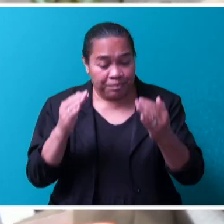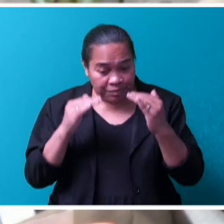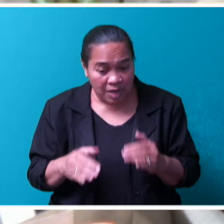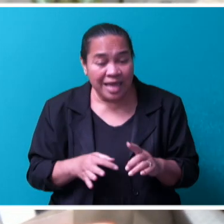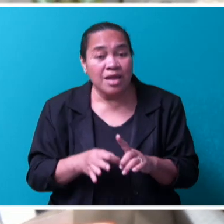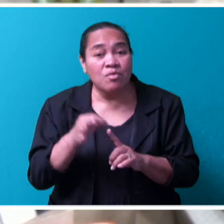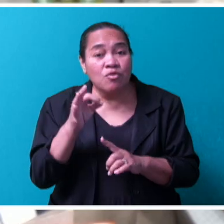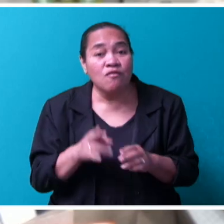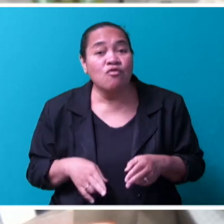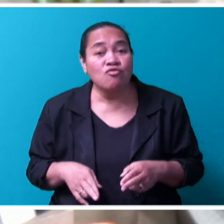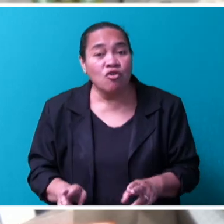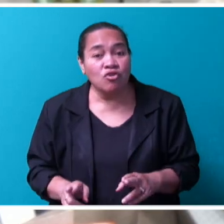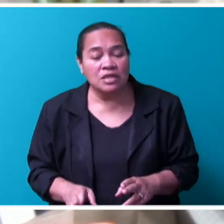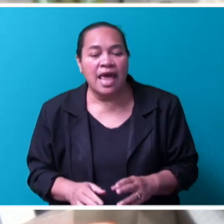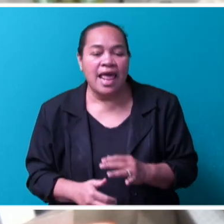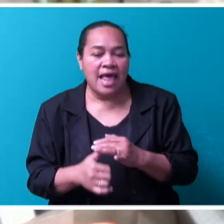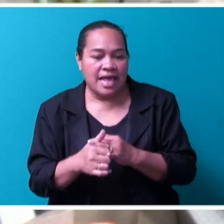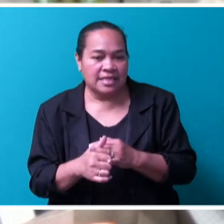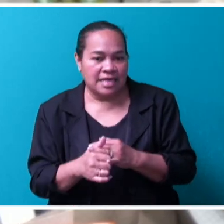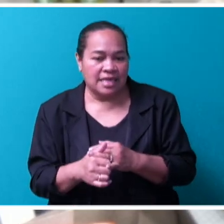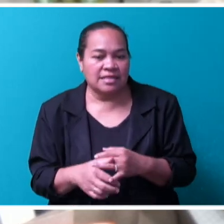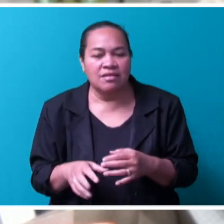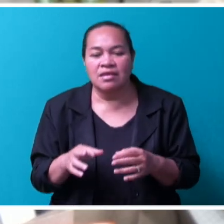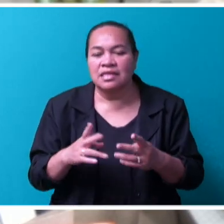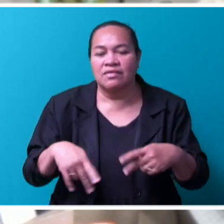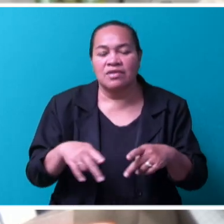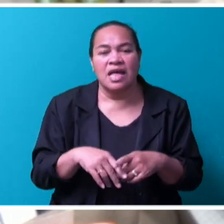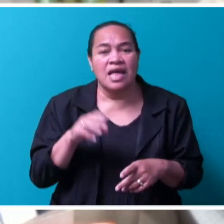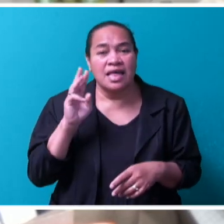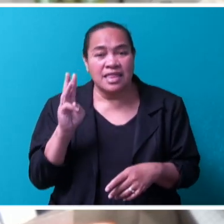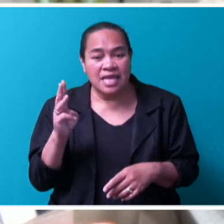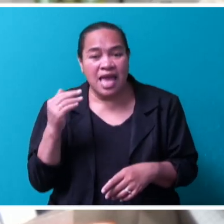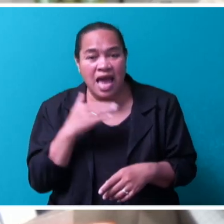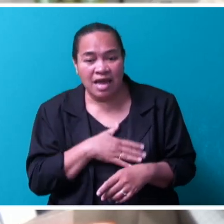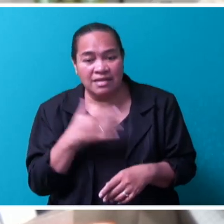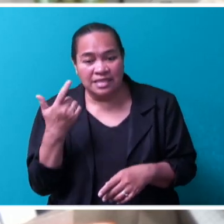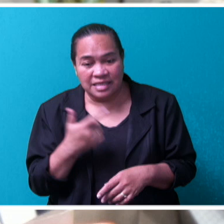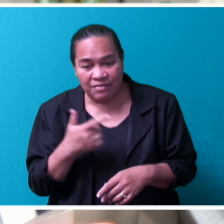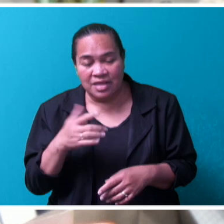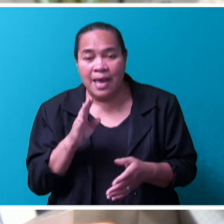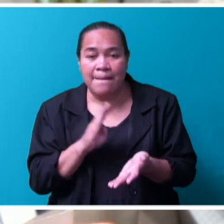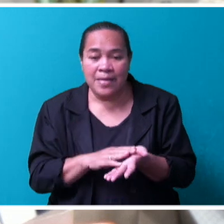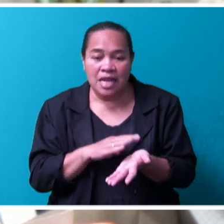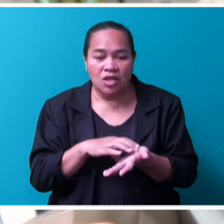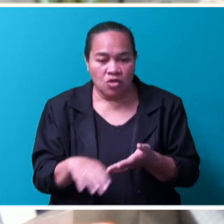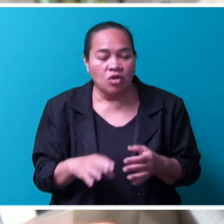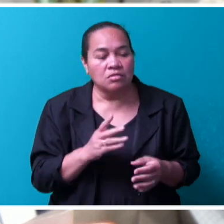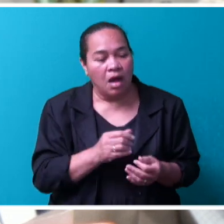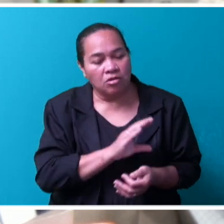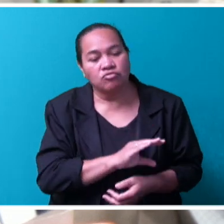rural areas, approximately $370 million has been allocated to the Fiji Road